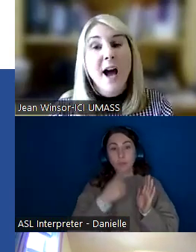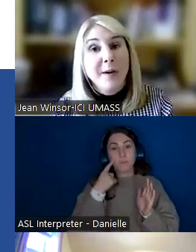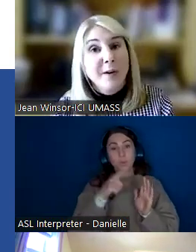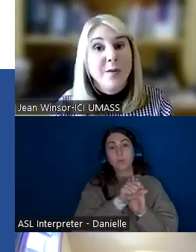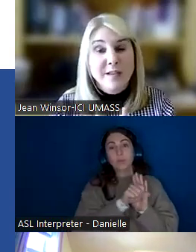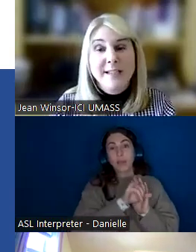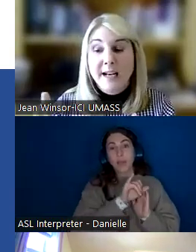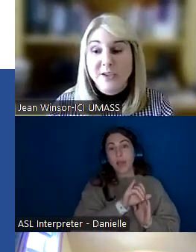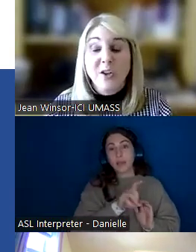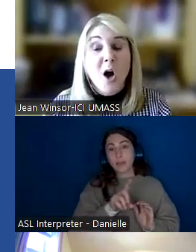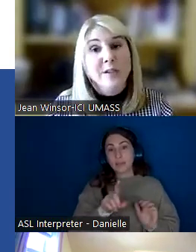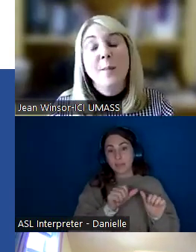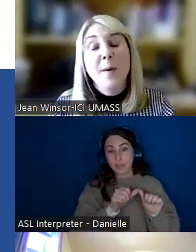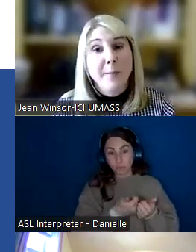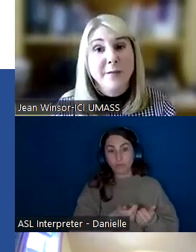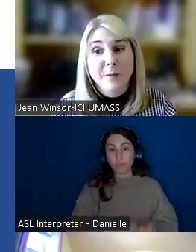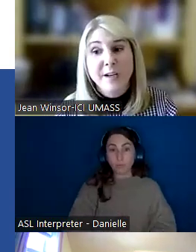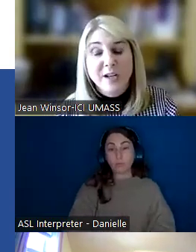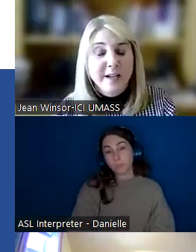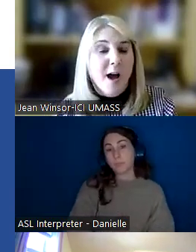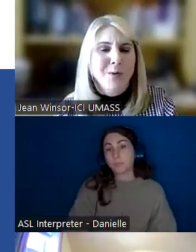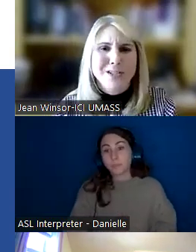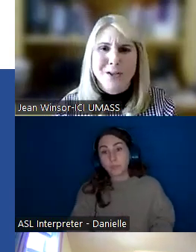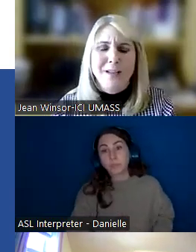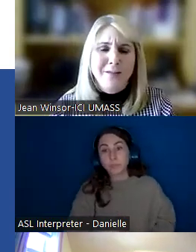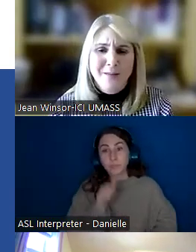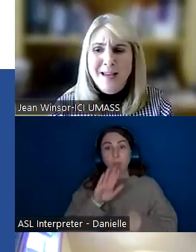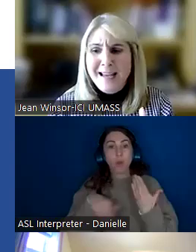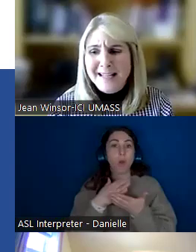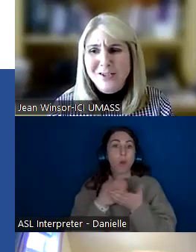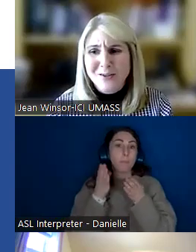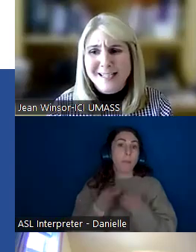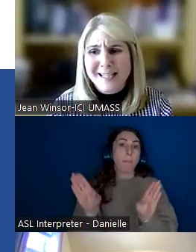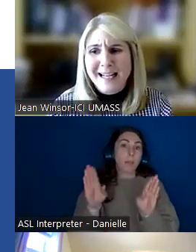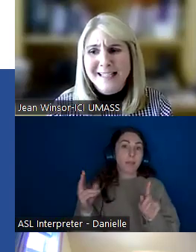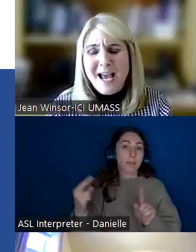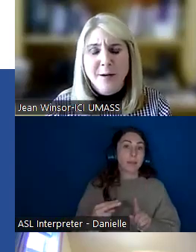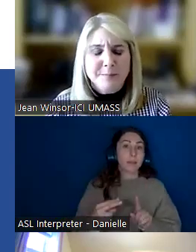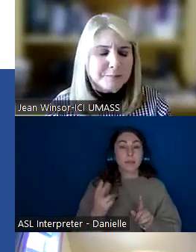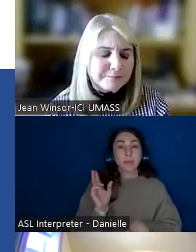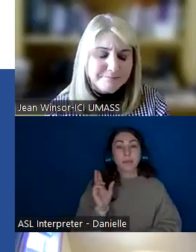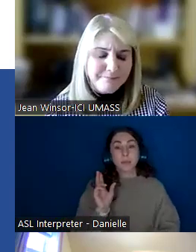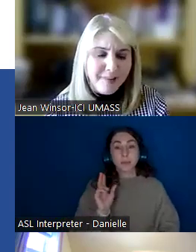agency. It's not necessarily always all public information, particularly if it starts to get